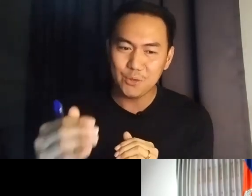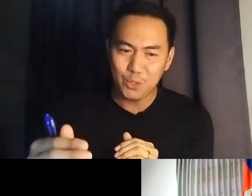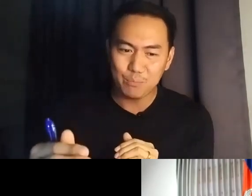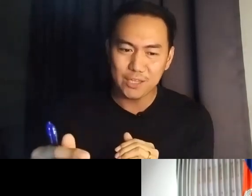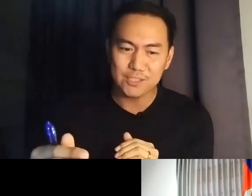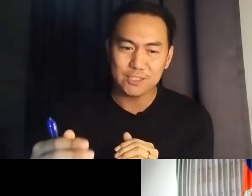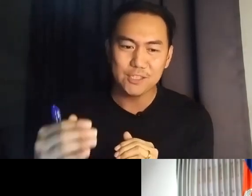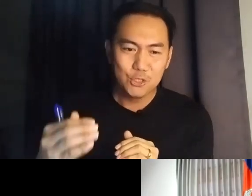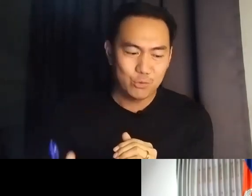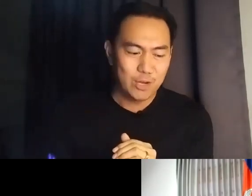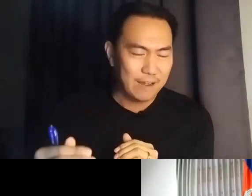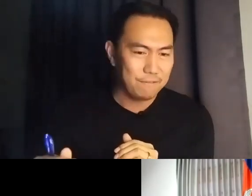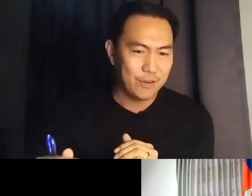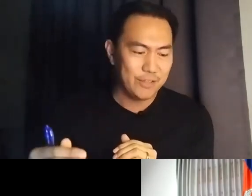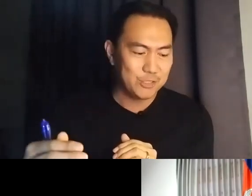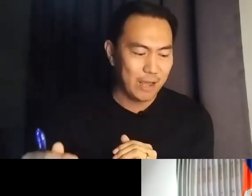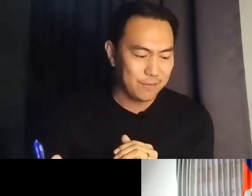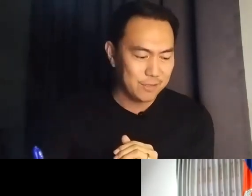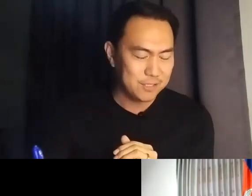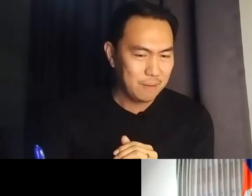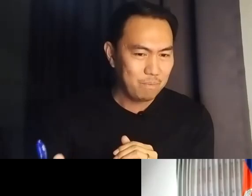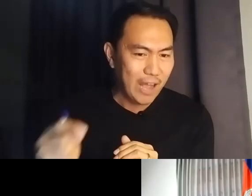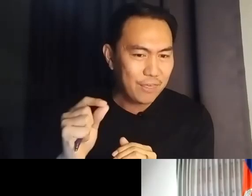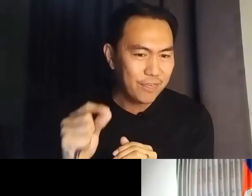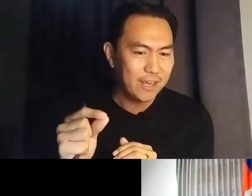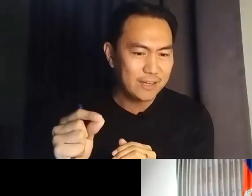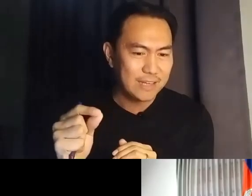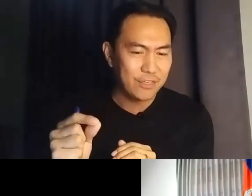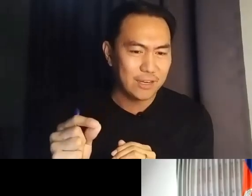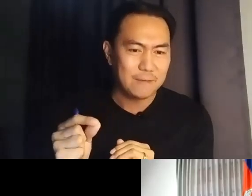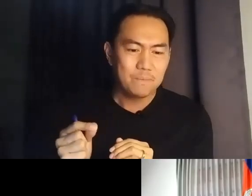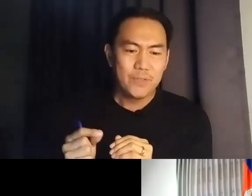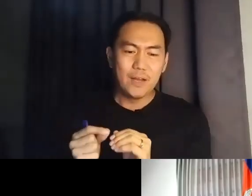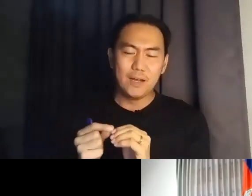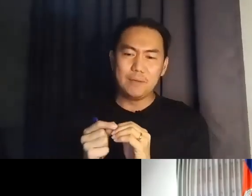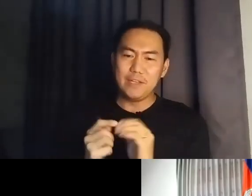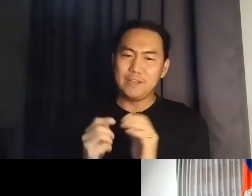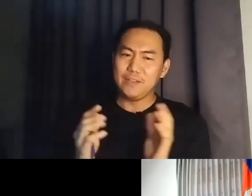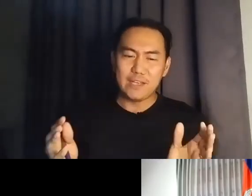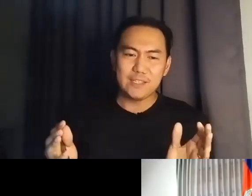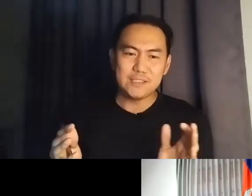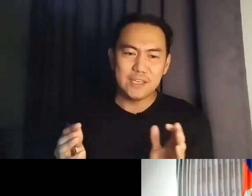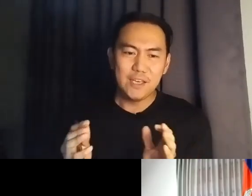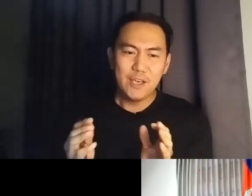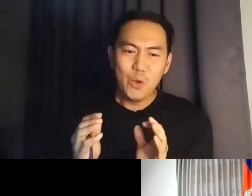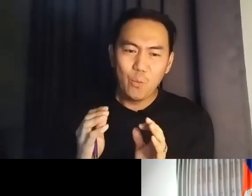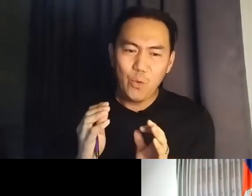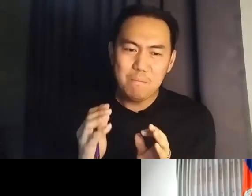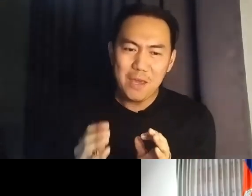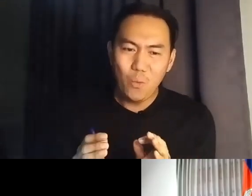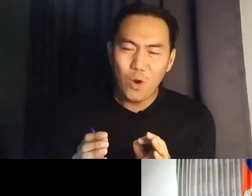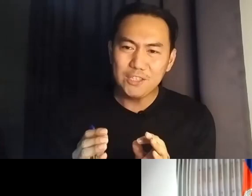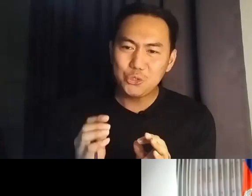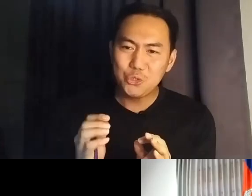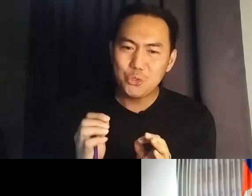in the court process, to run after their traffickers. I think, Nathalie, and Your Excellency, we